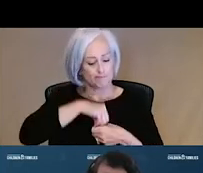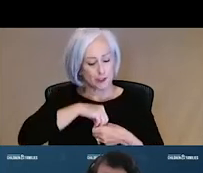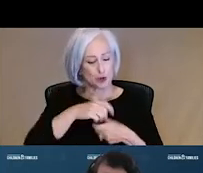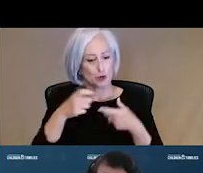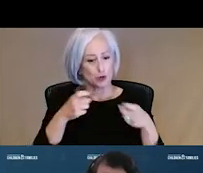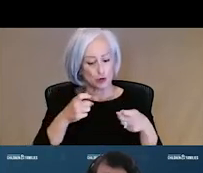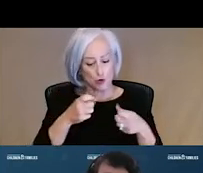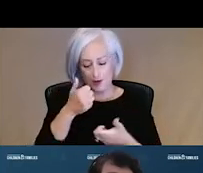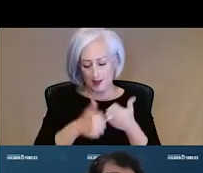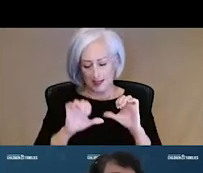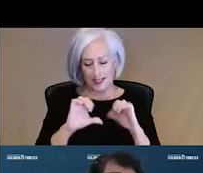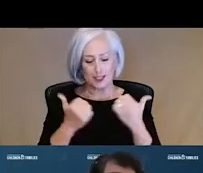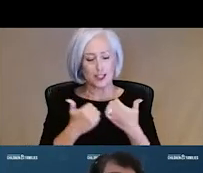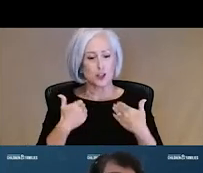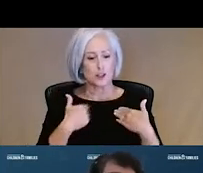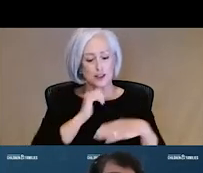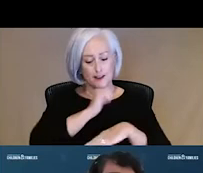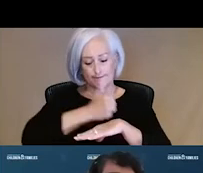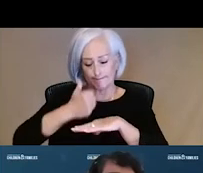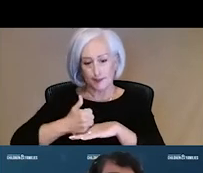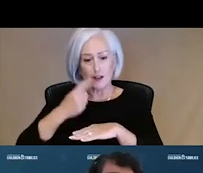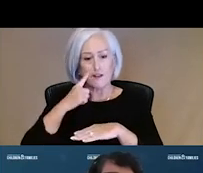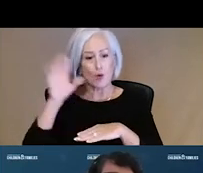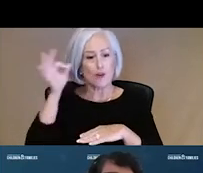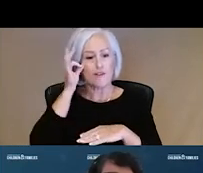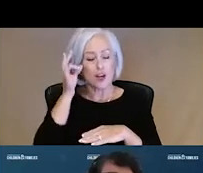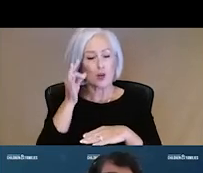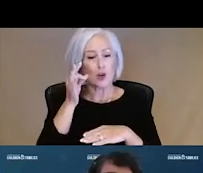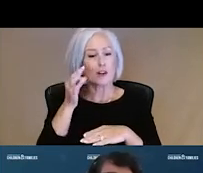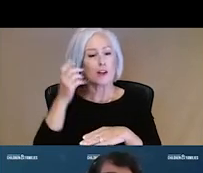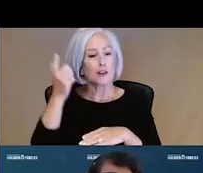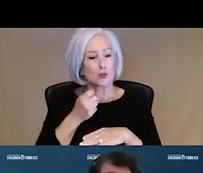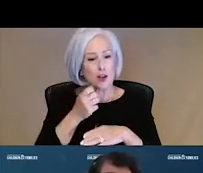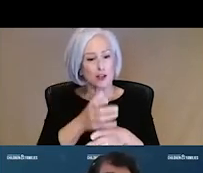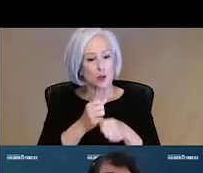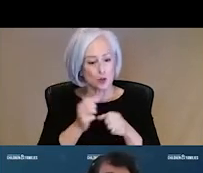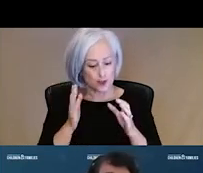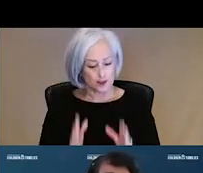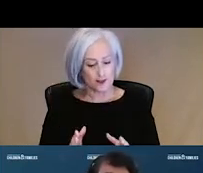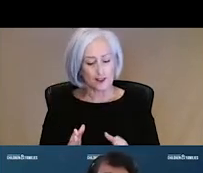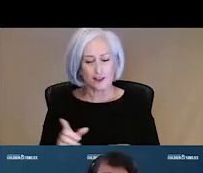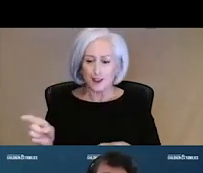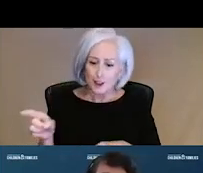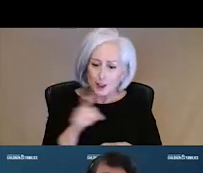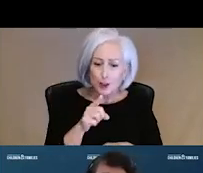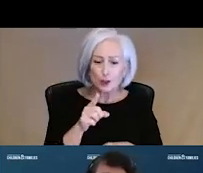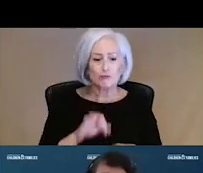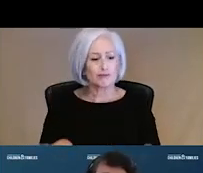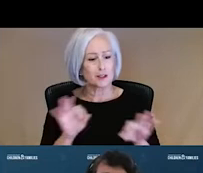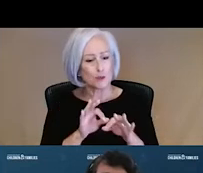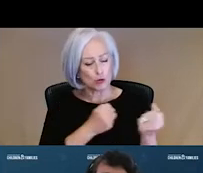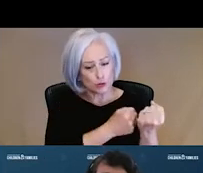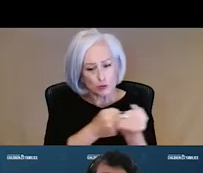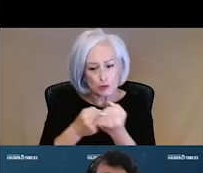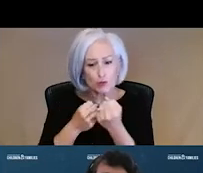recipients. You all are important leaders and advocates for thousands of people, young and old, who experience domestic violence and